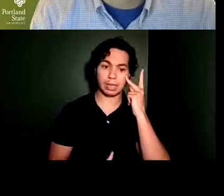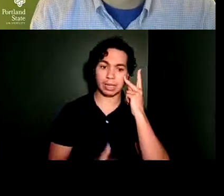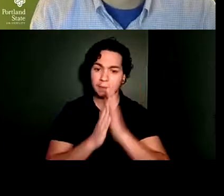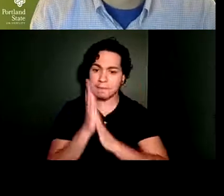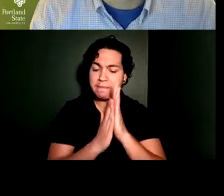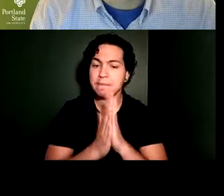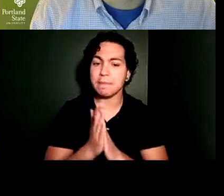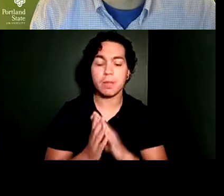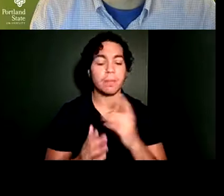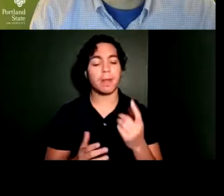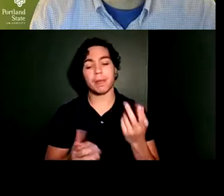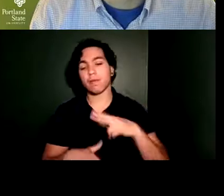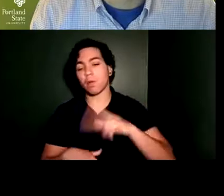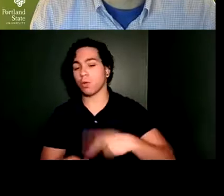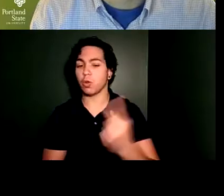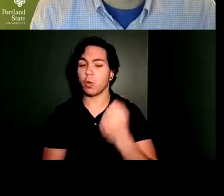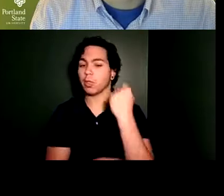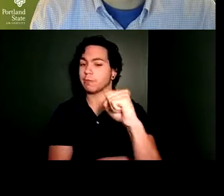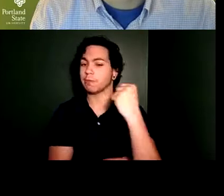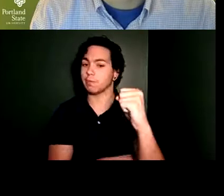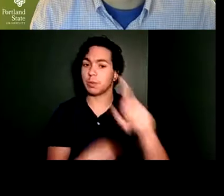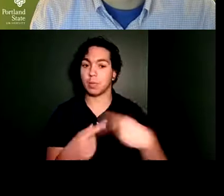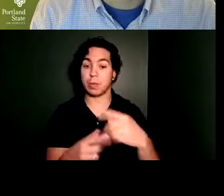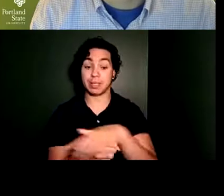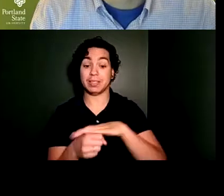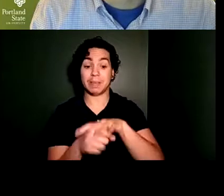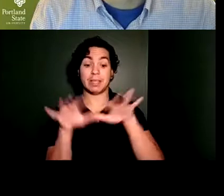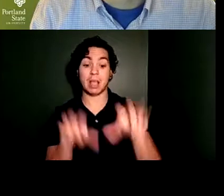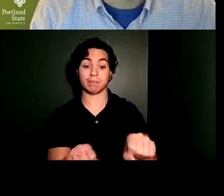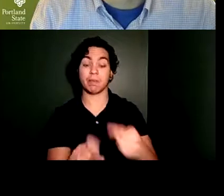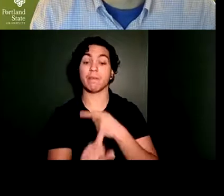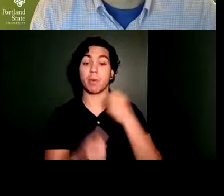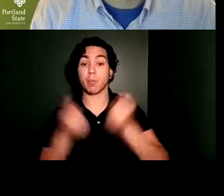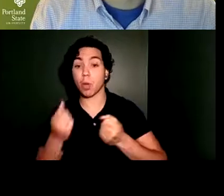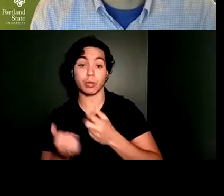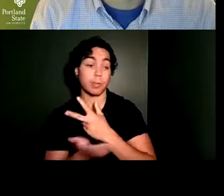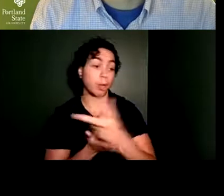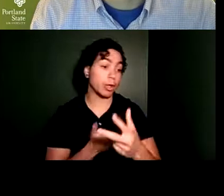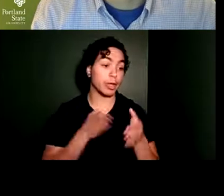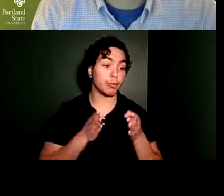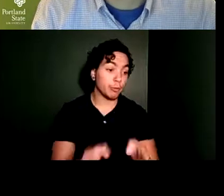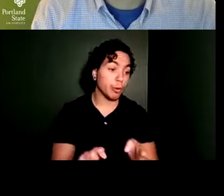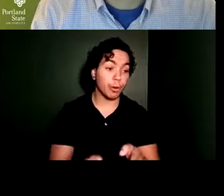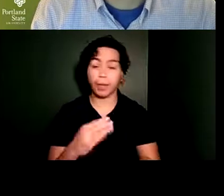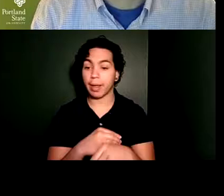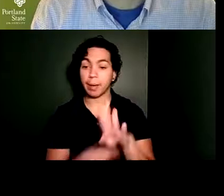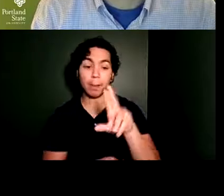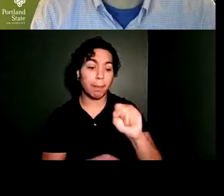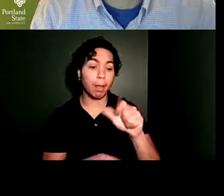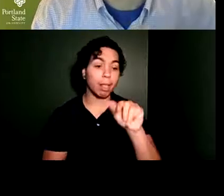There's always pushback when space is taken away from cars, be it parking, be it road space, you know, adding bus lanes or